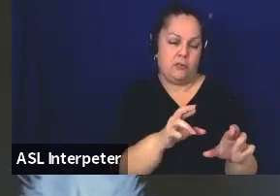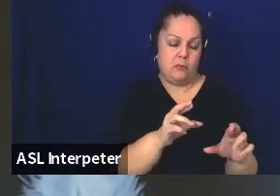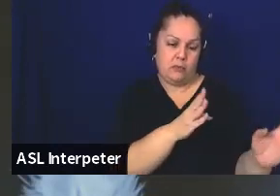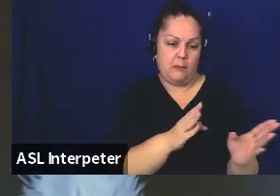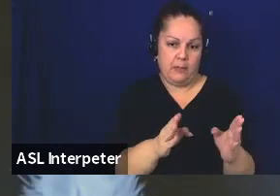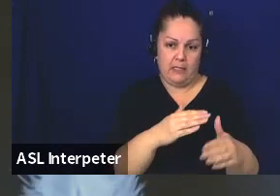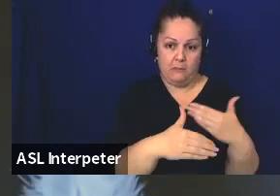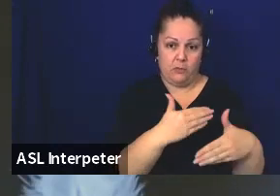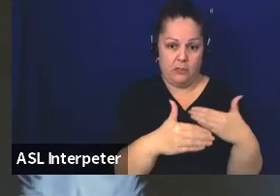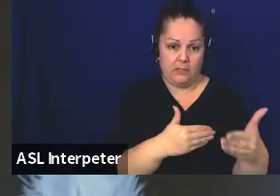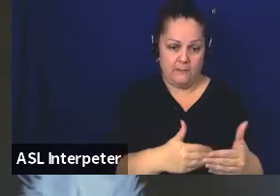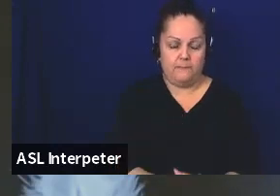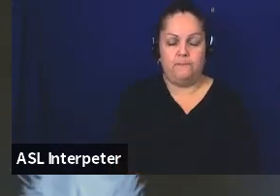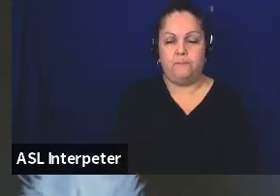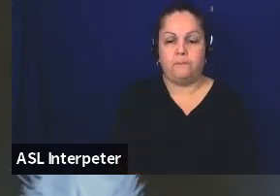process.